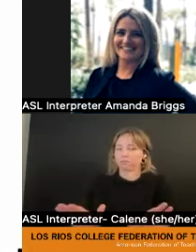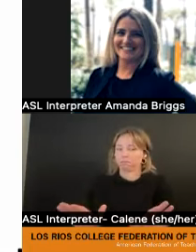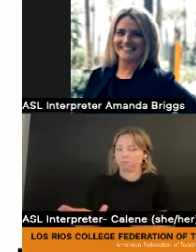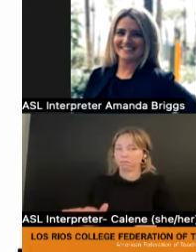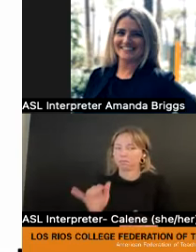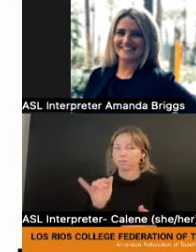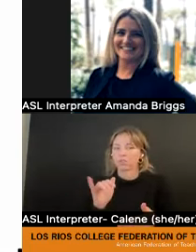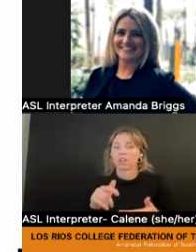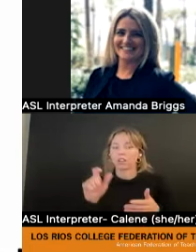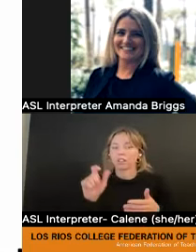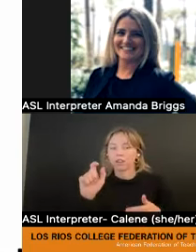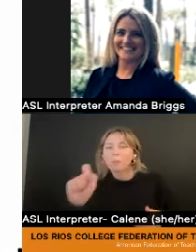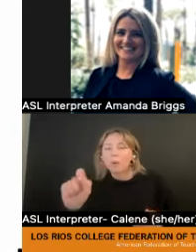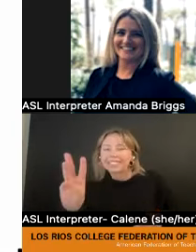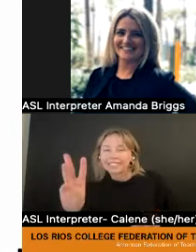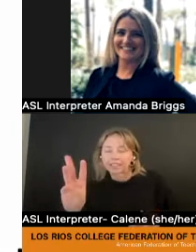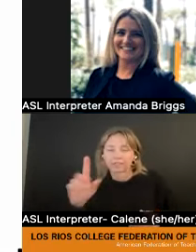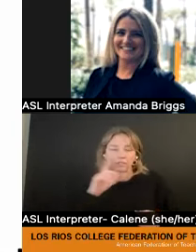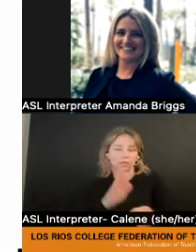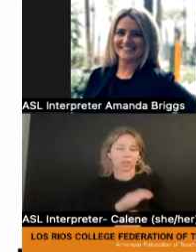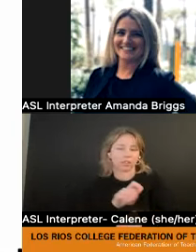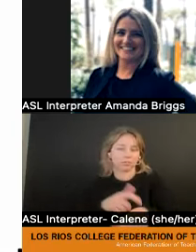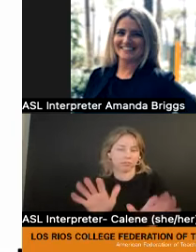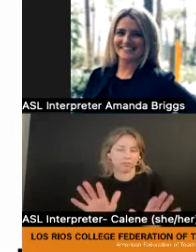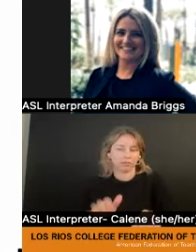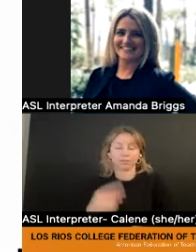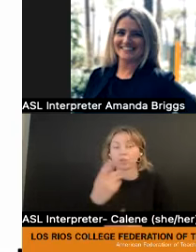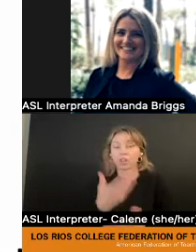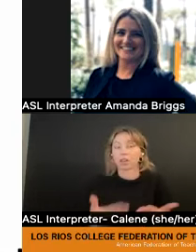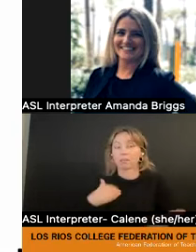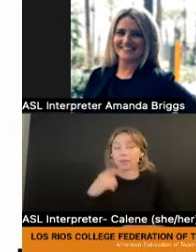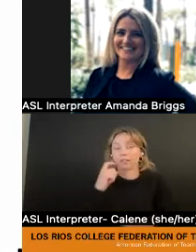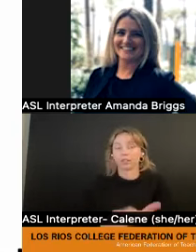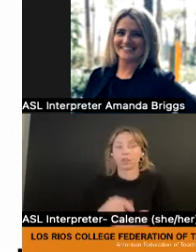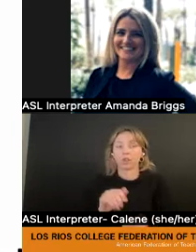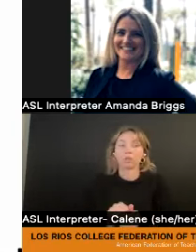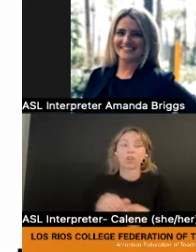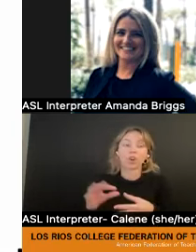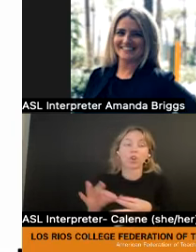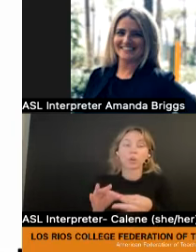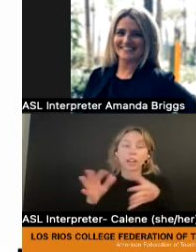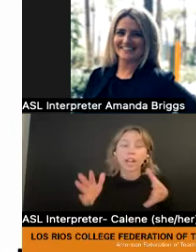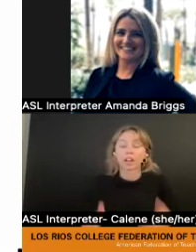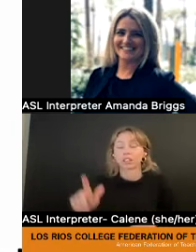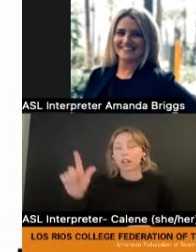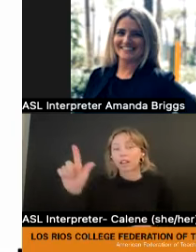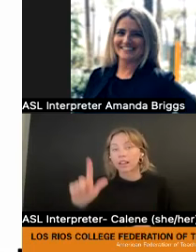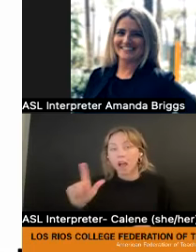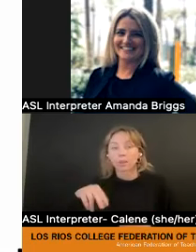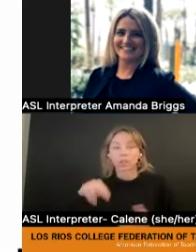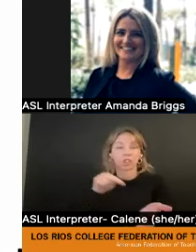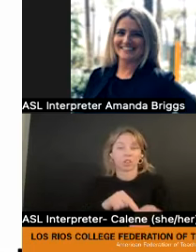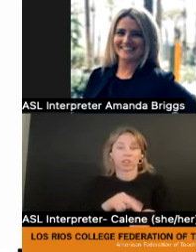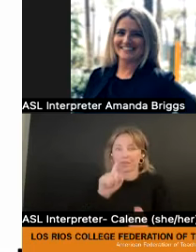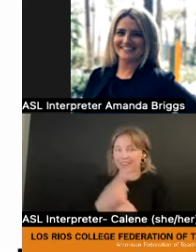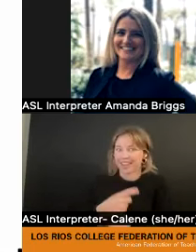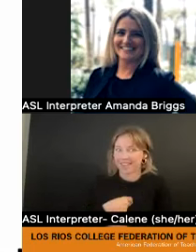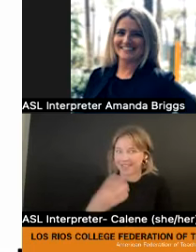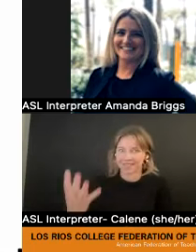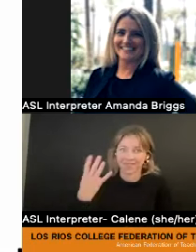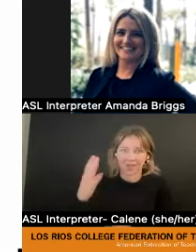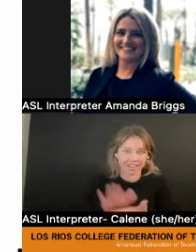dean. Couple things I want to note about the category of coordinators, librarians, and nurses. There are only four college nurses